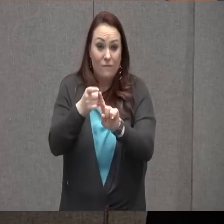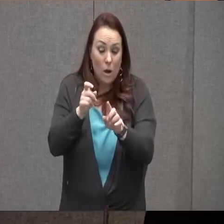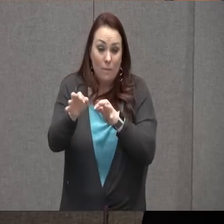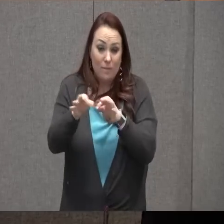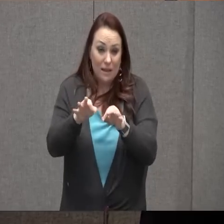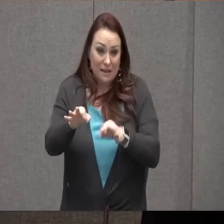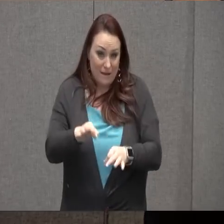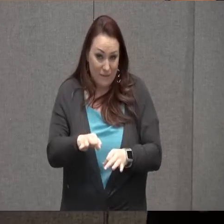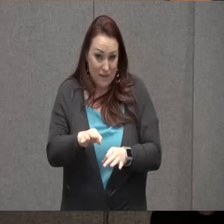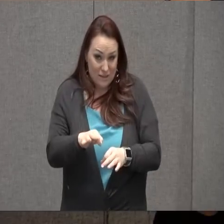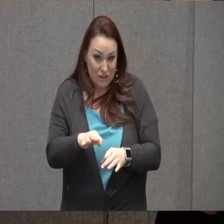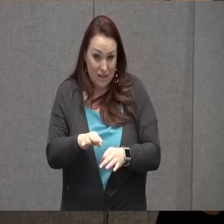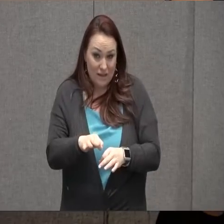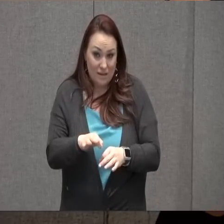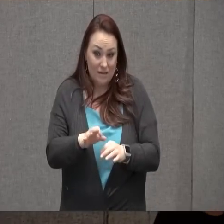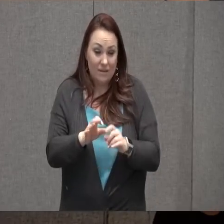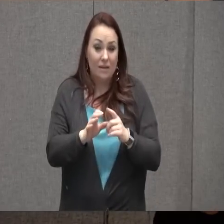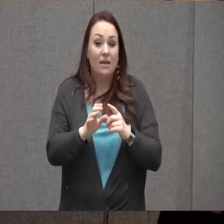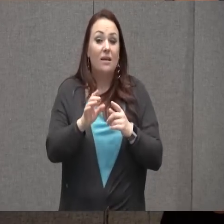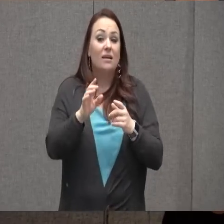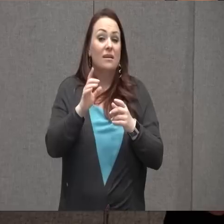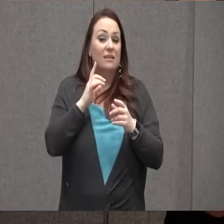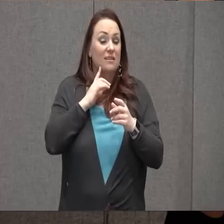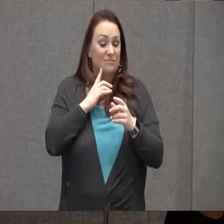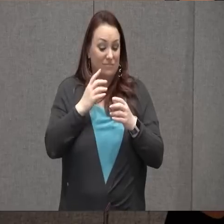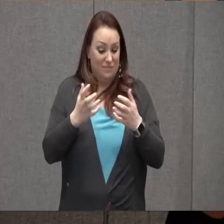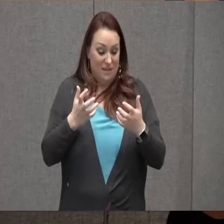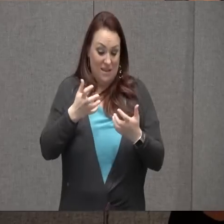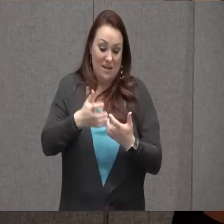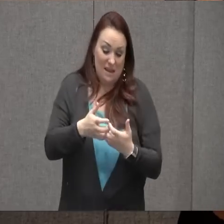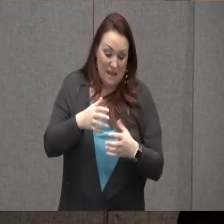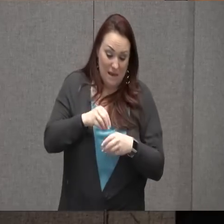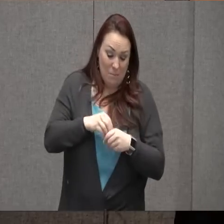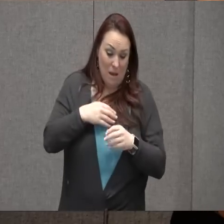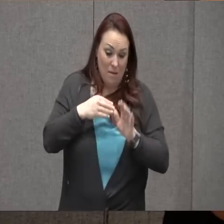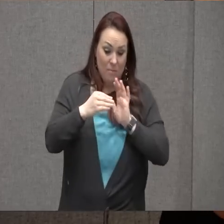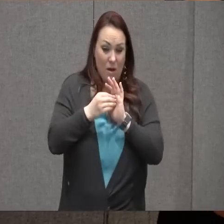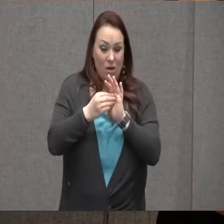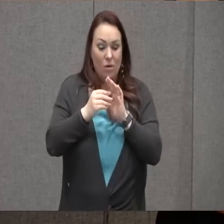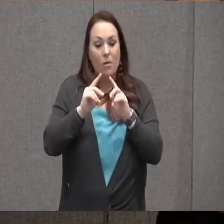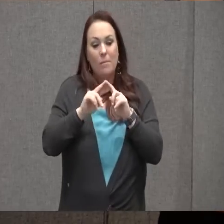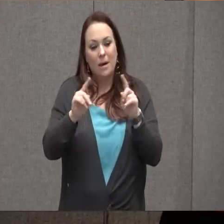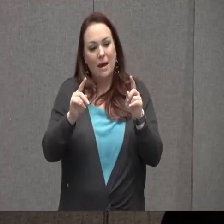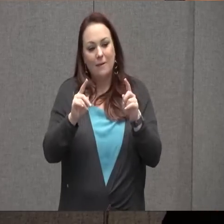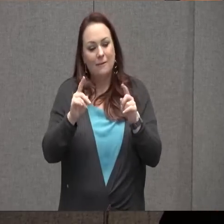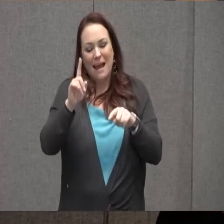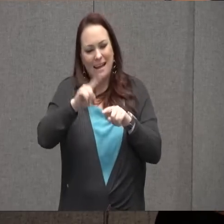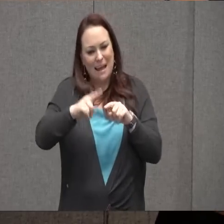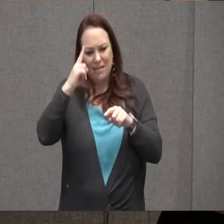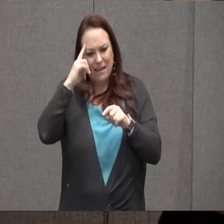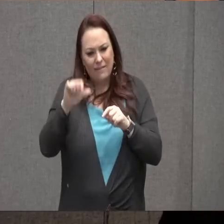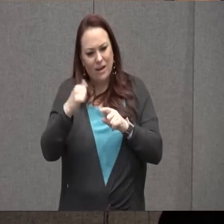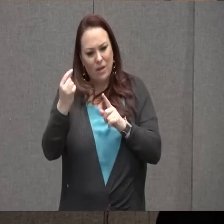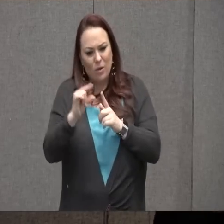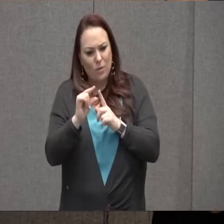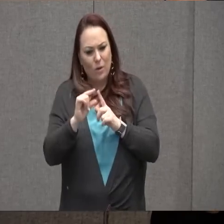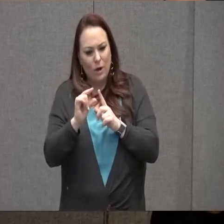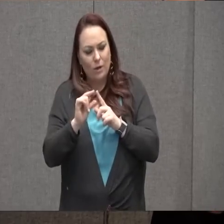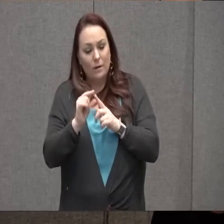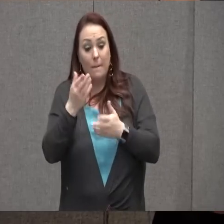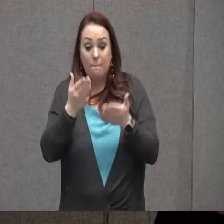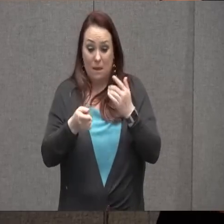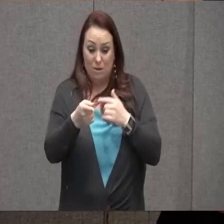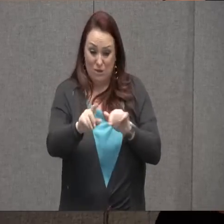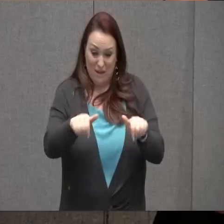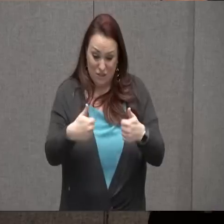Maybe you can challenge yourself to go look in a thesaurus and see if you can come up with another synonym that I don't have up